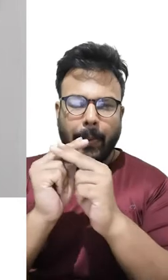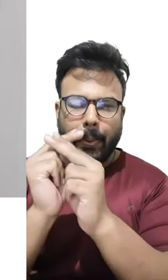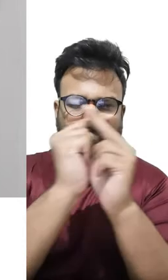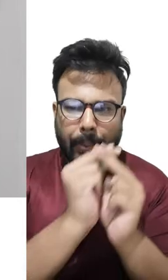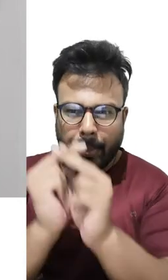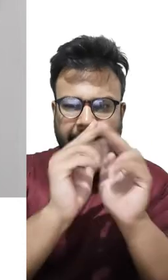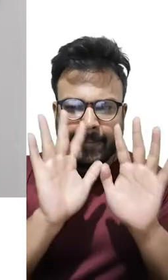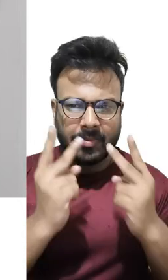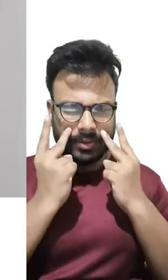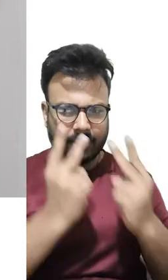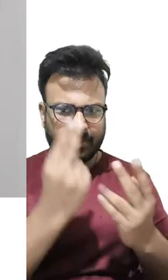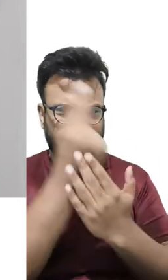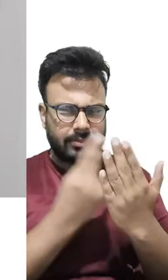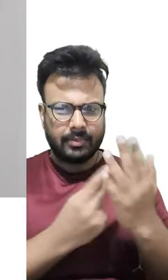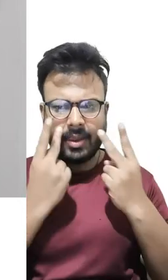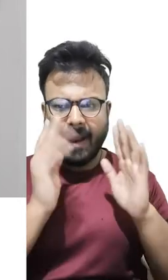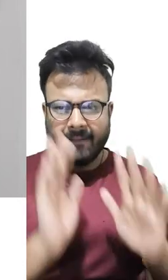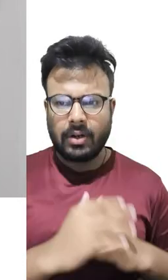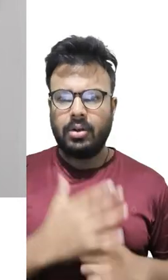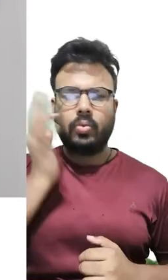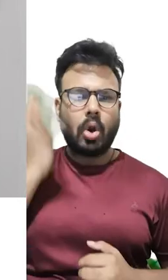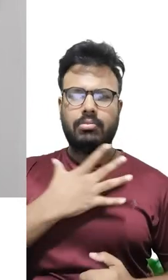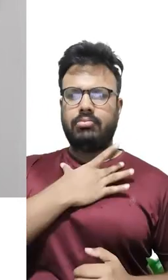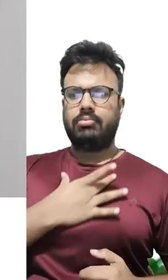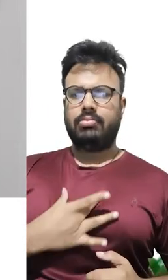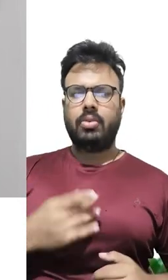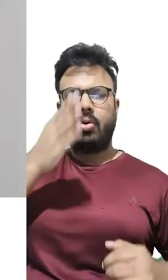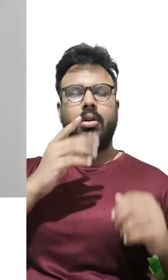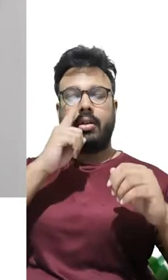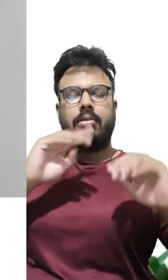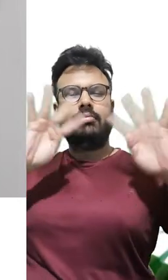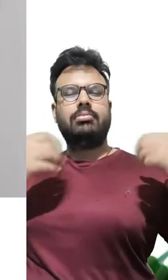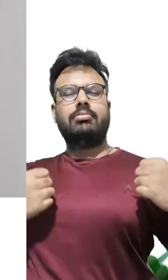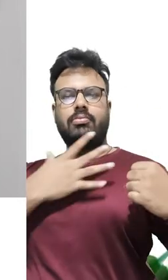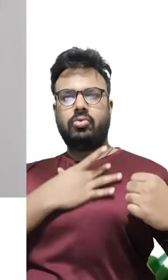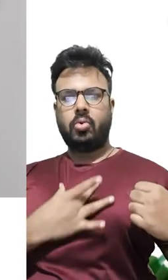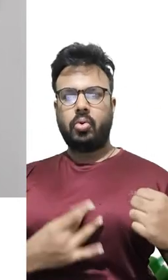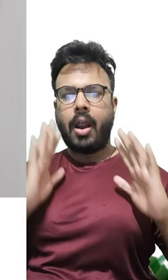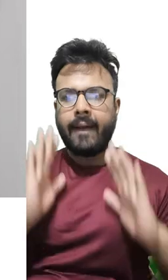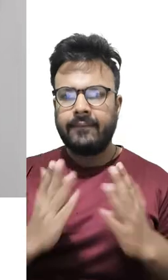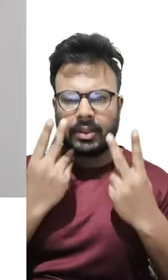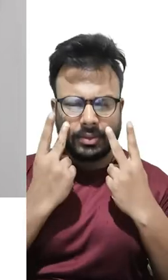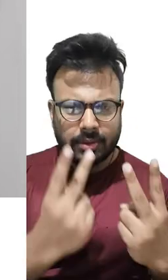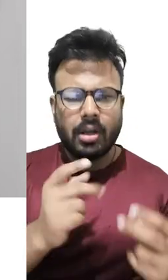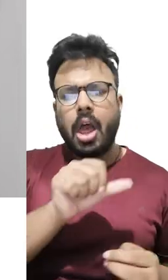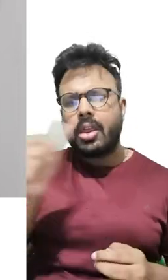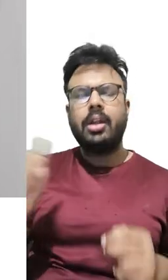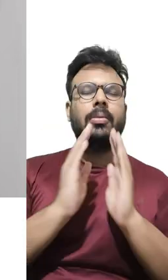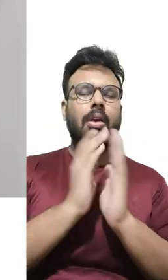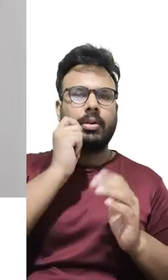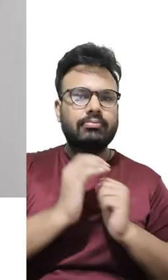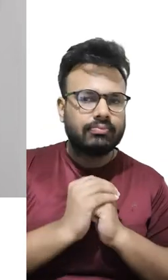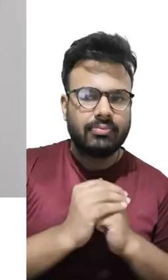by the strong use of primary colors and warm yellows. However, the most significant